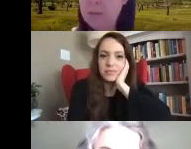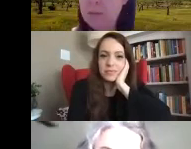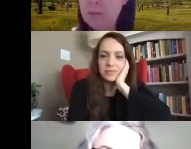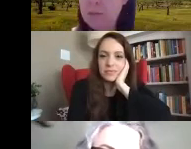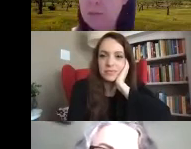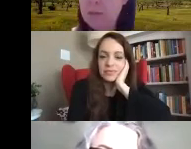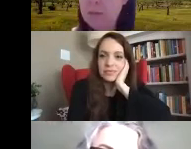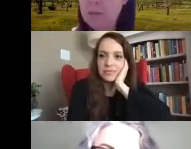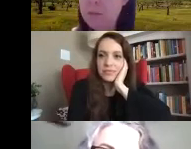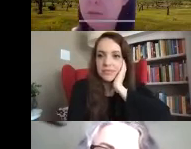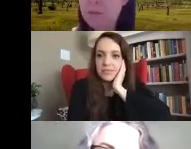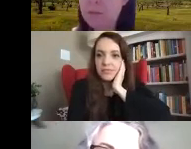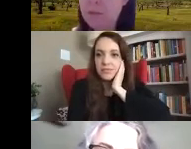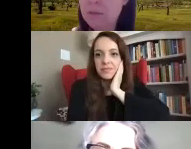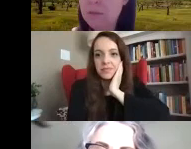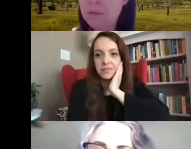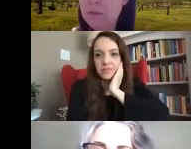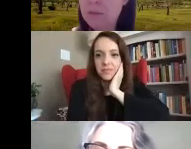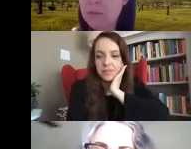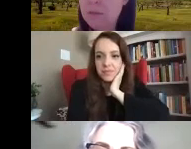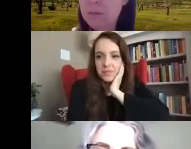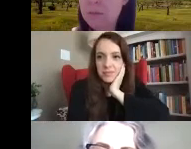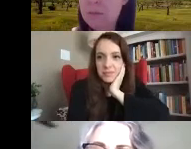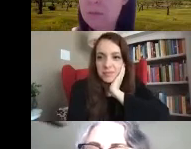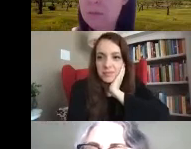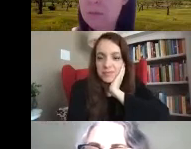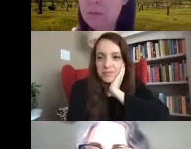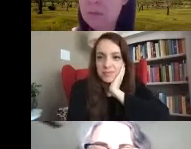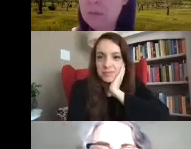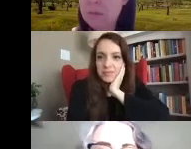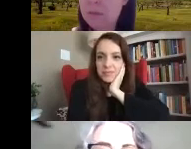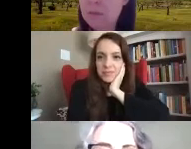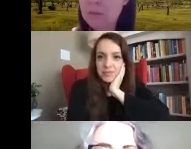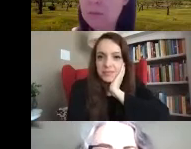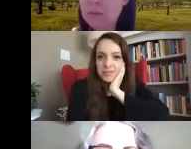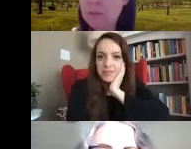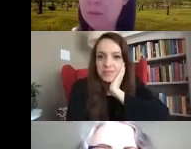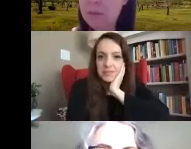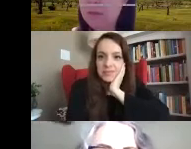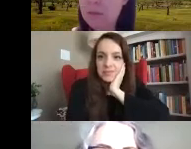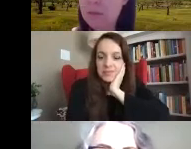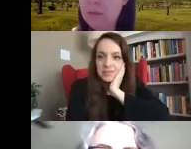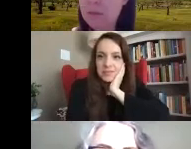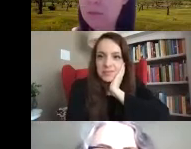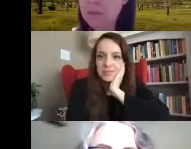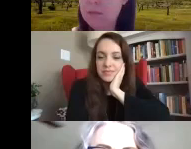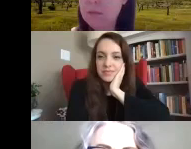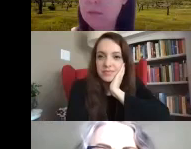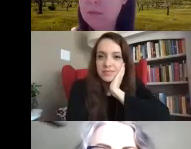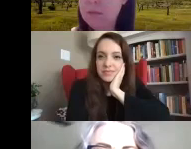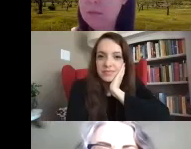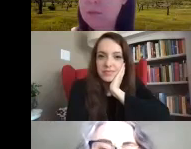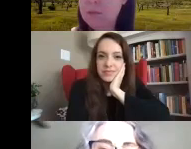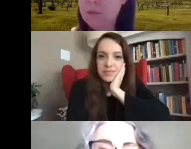So I still remember the day and thinking, and this is one of the things I think would say is, when Kimberly and we will